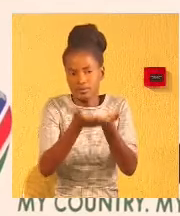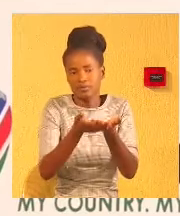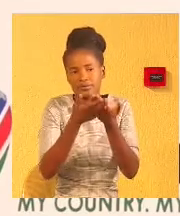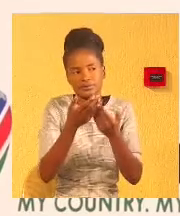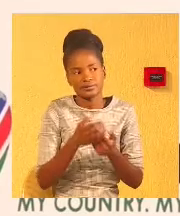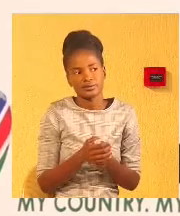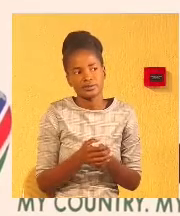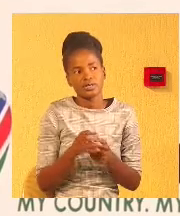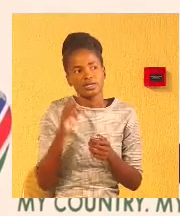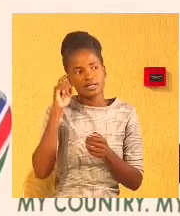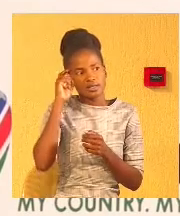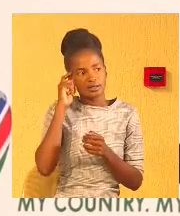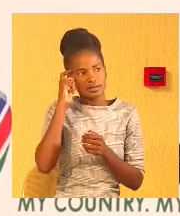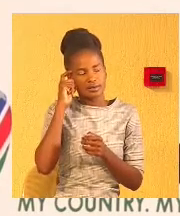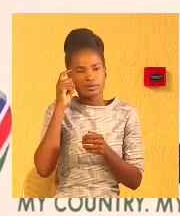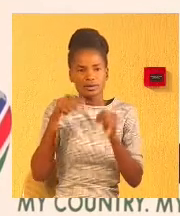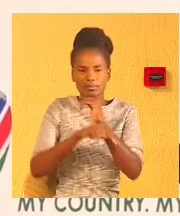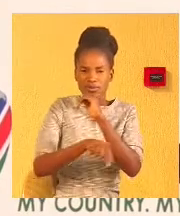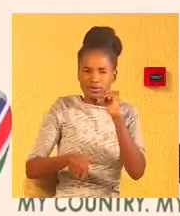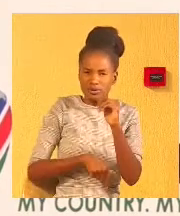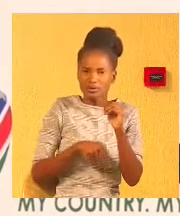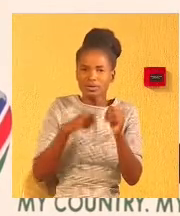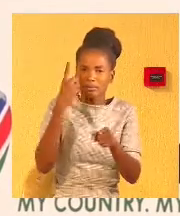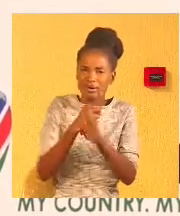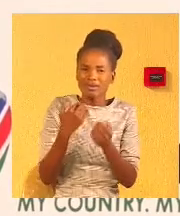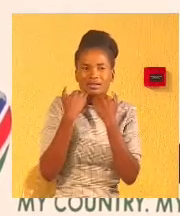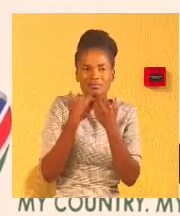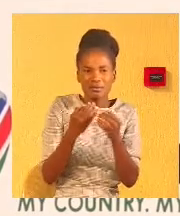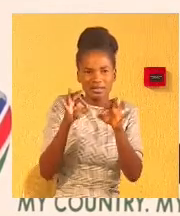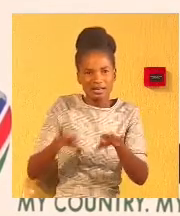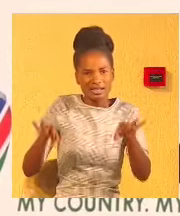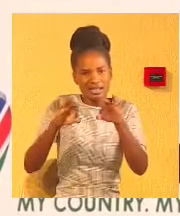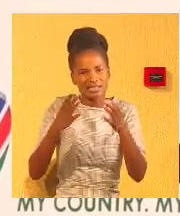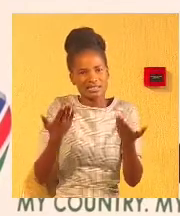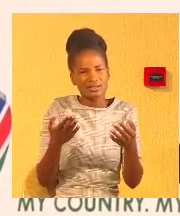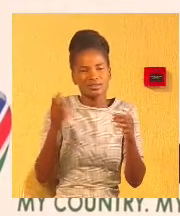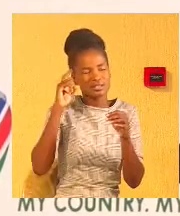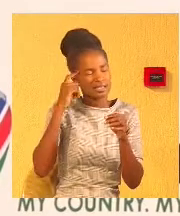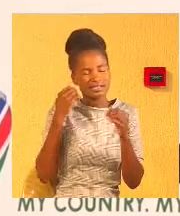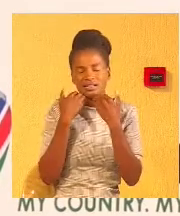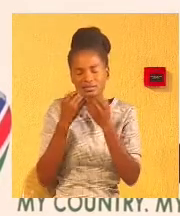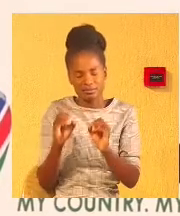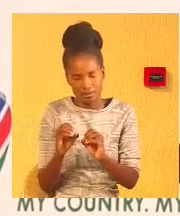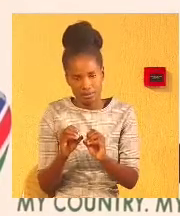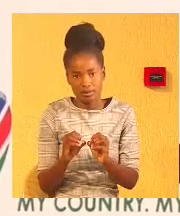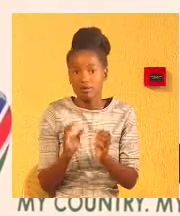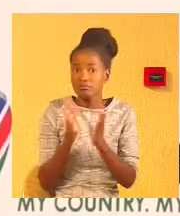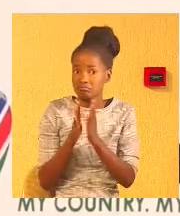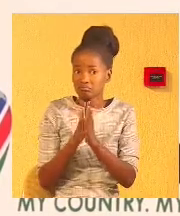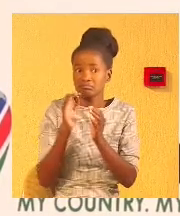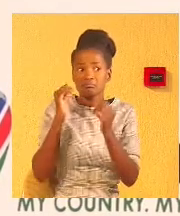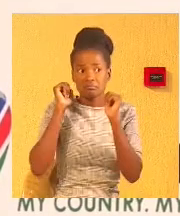think about the position of agriculture in the sector and make it priority number one. We need